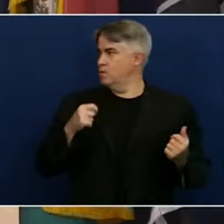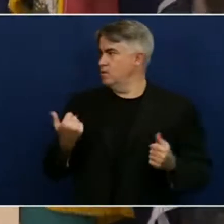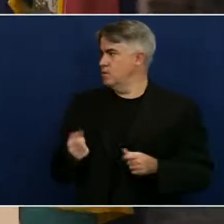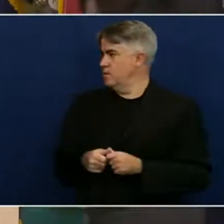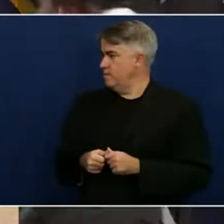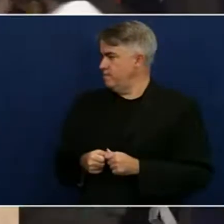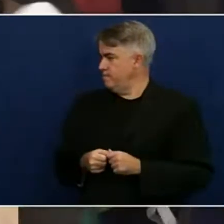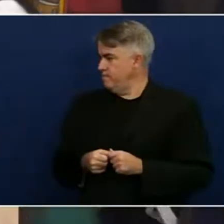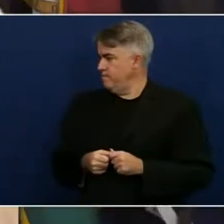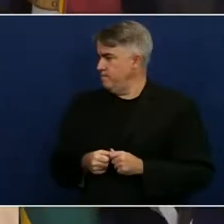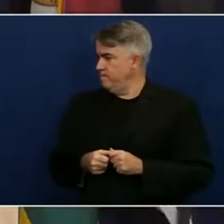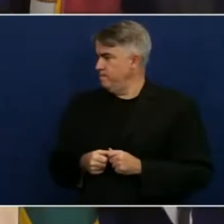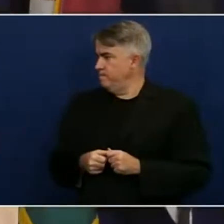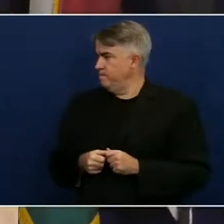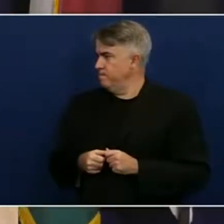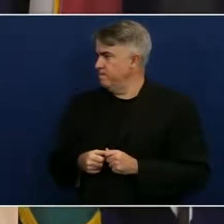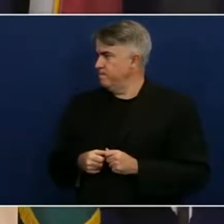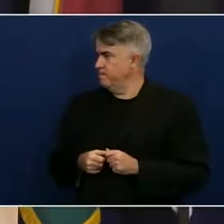Thank you.